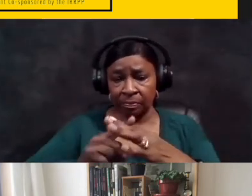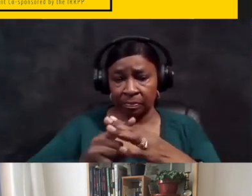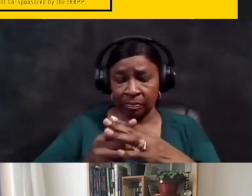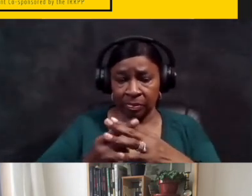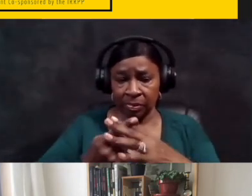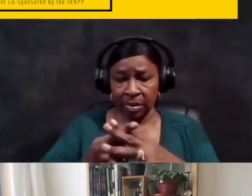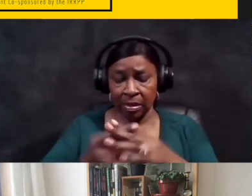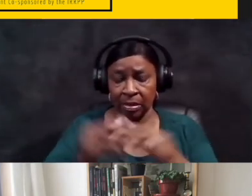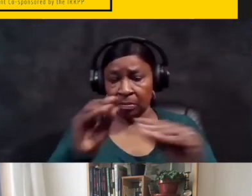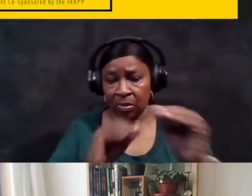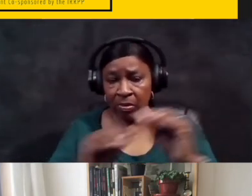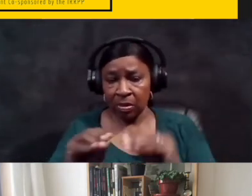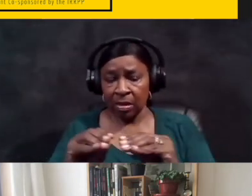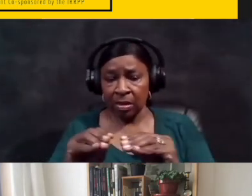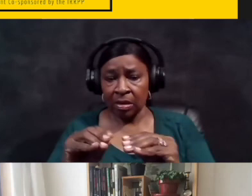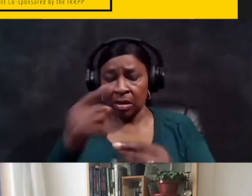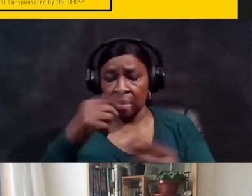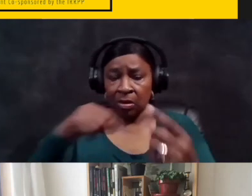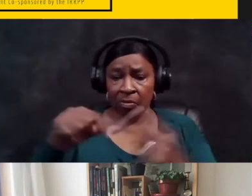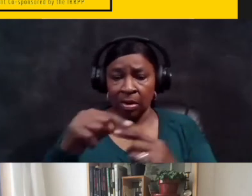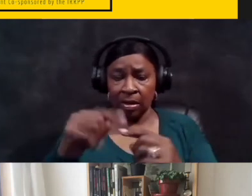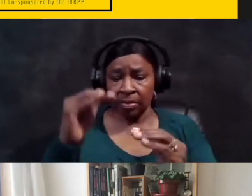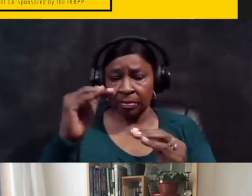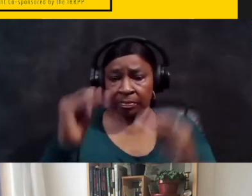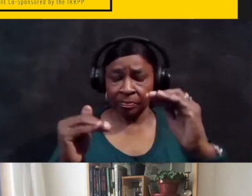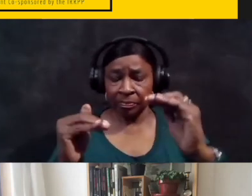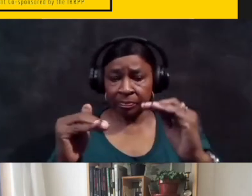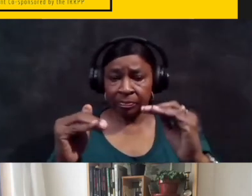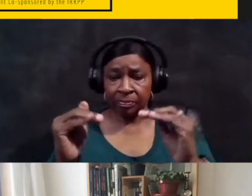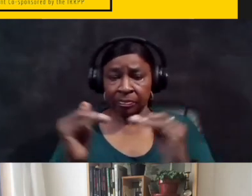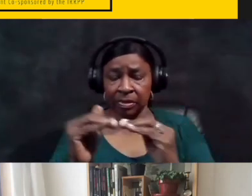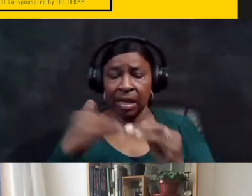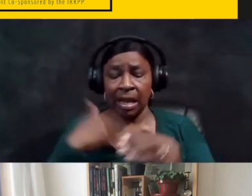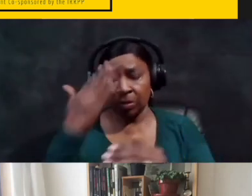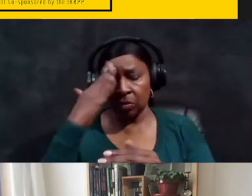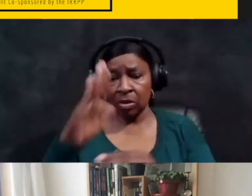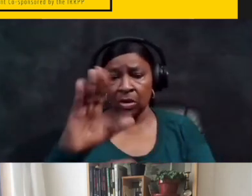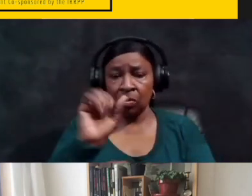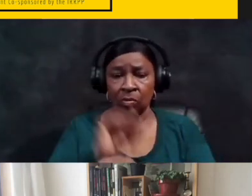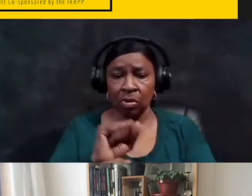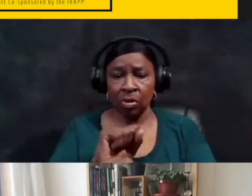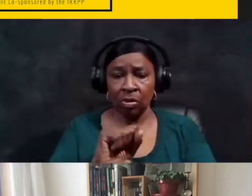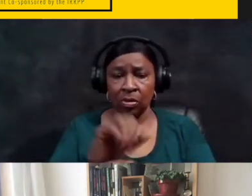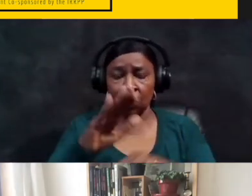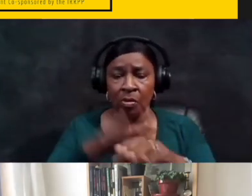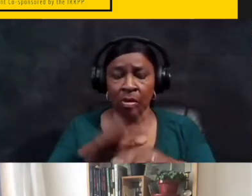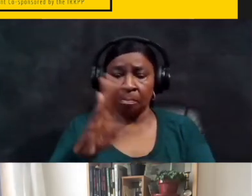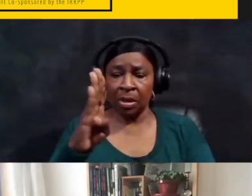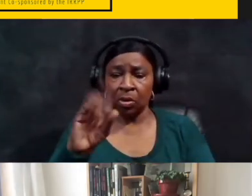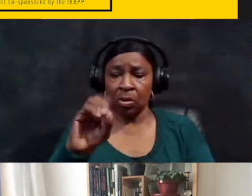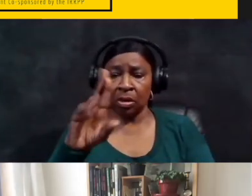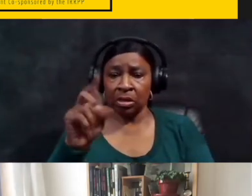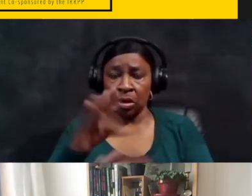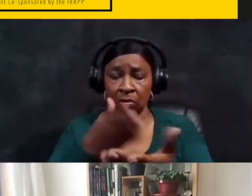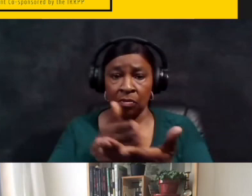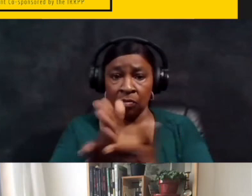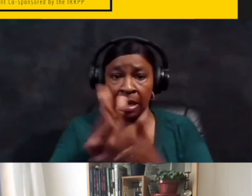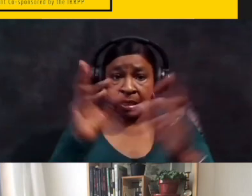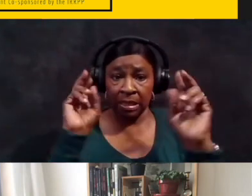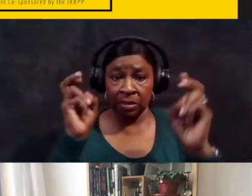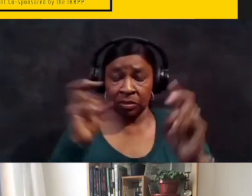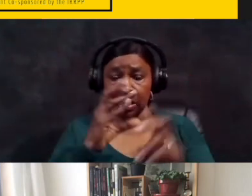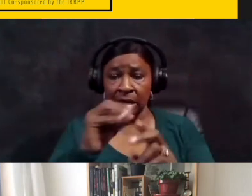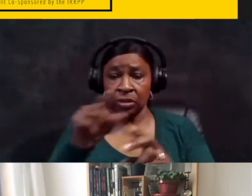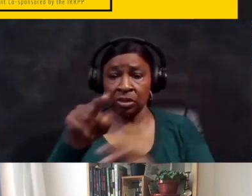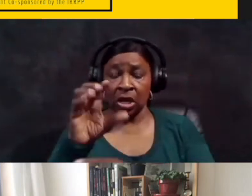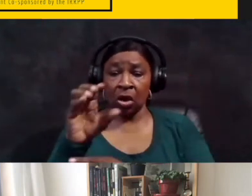and health justice. I know her work on border rights issues. She co-edited